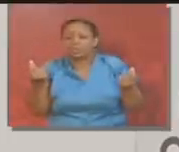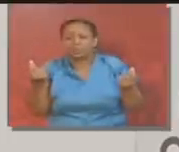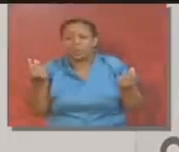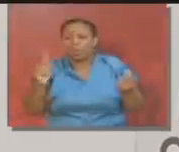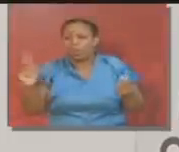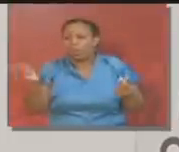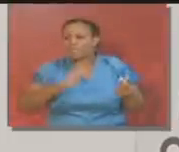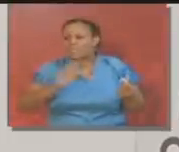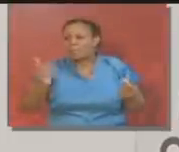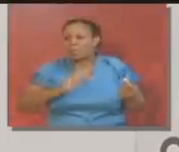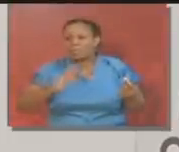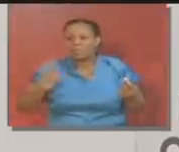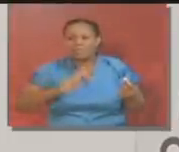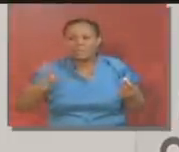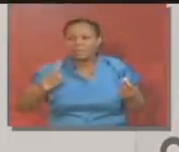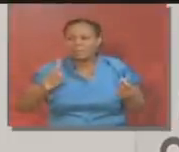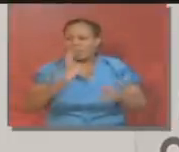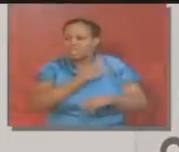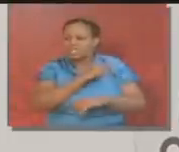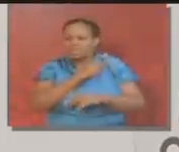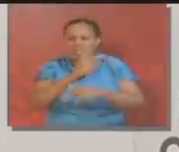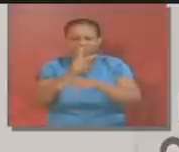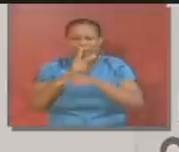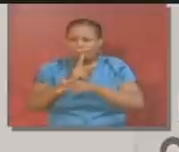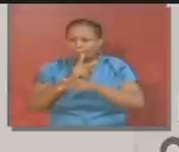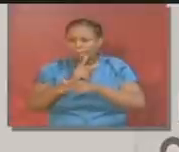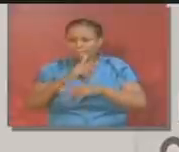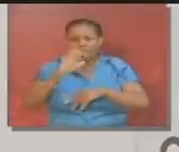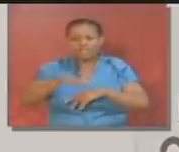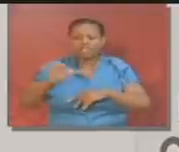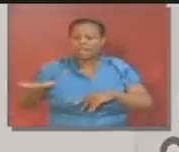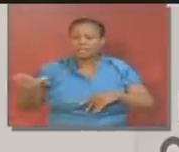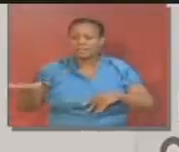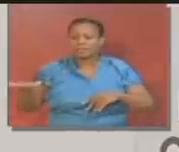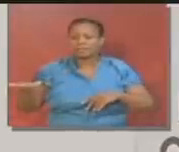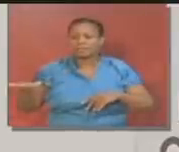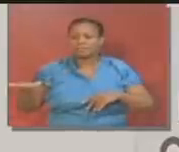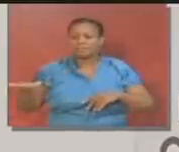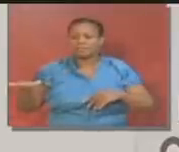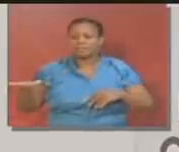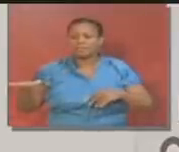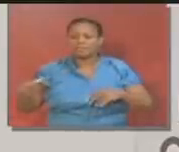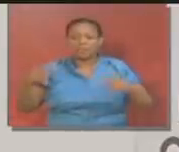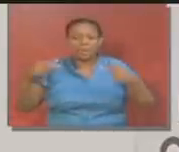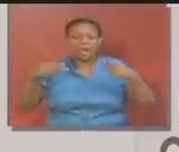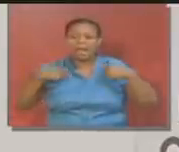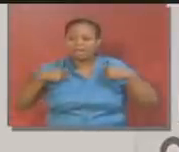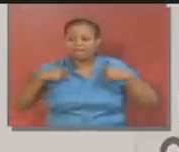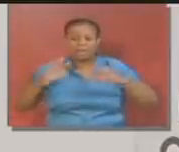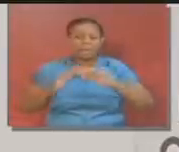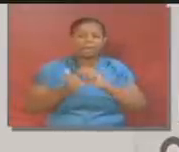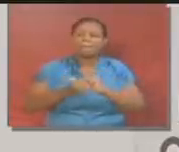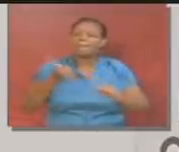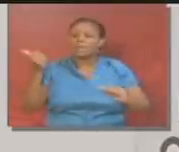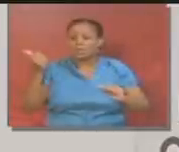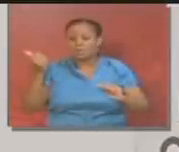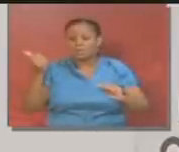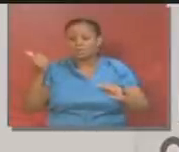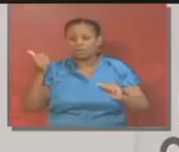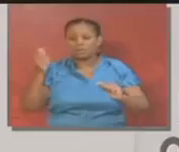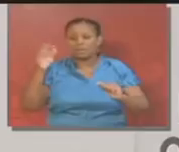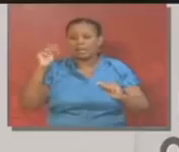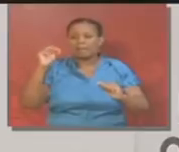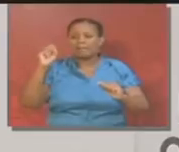deaths in terms of missy. We have the most missy in the Caribbean at the present time.